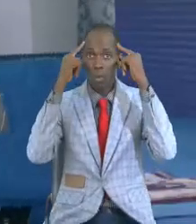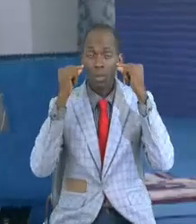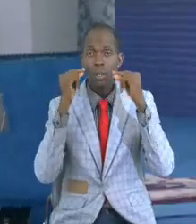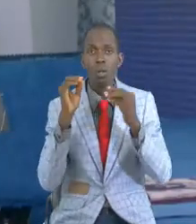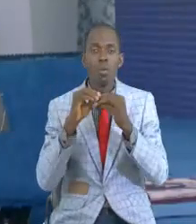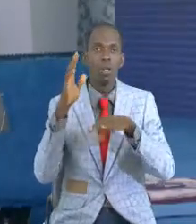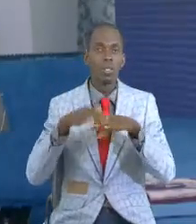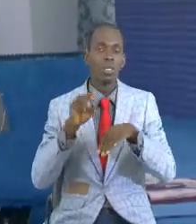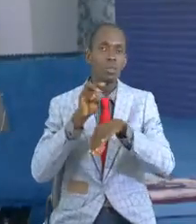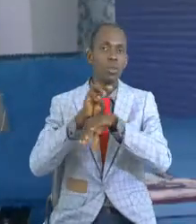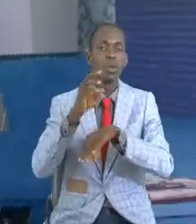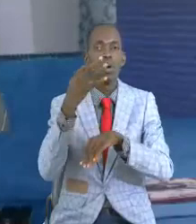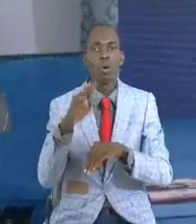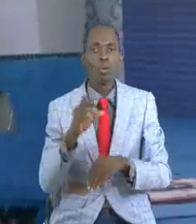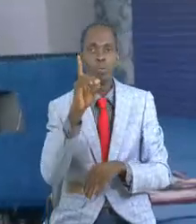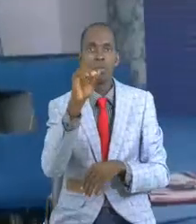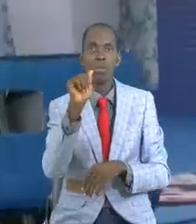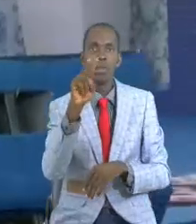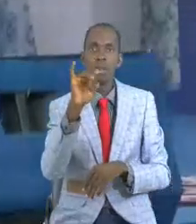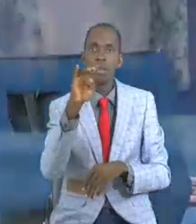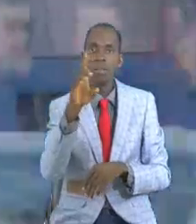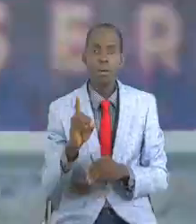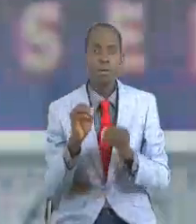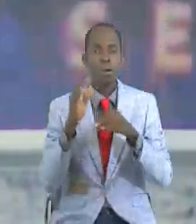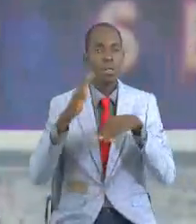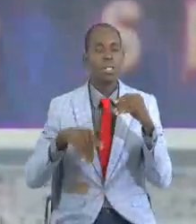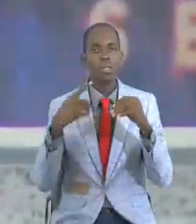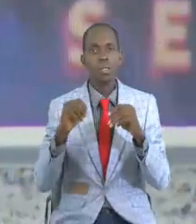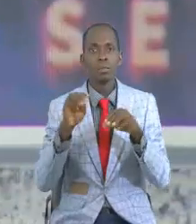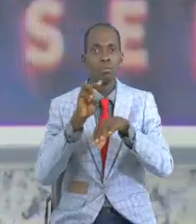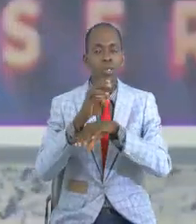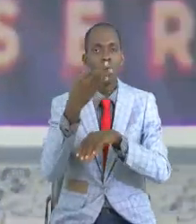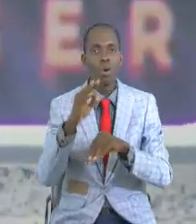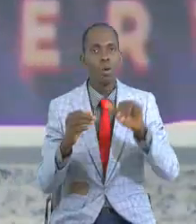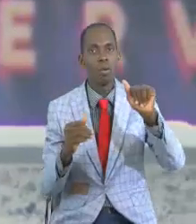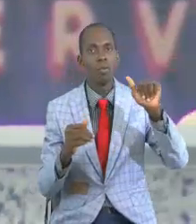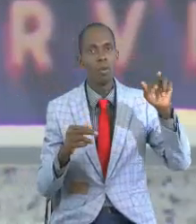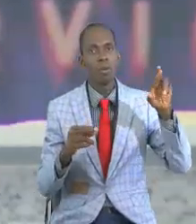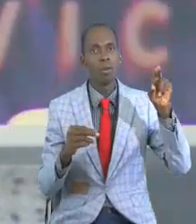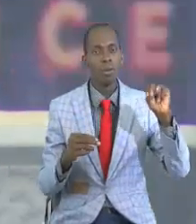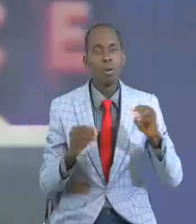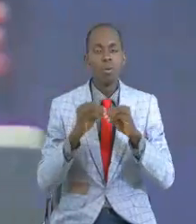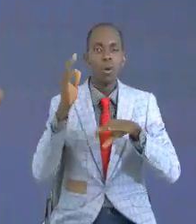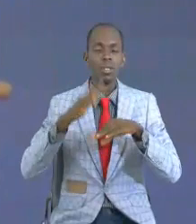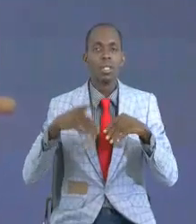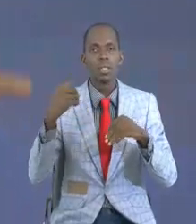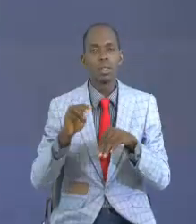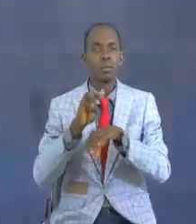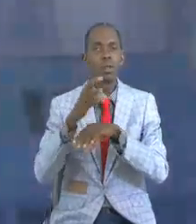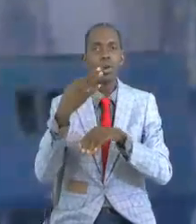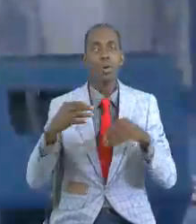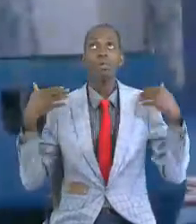of David, more than the ministry of Aaron, more than the ministry of angels, he